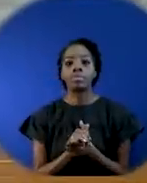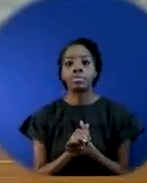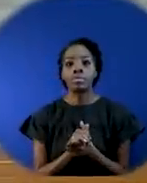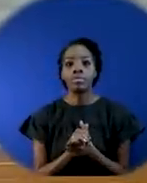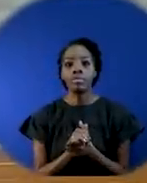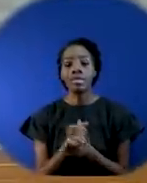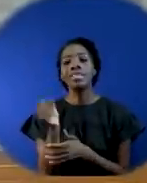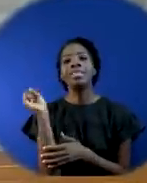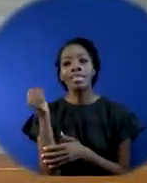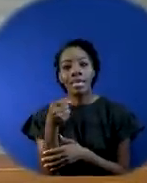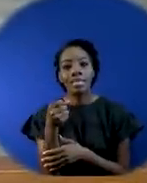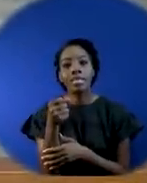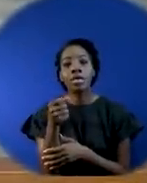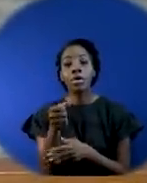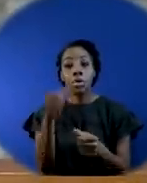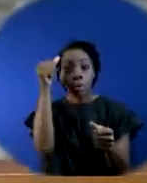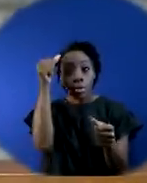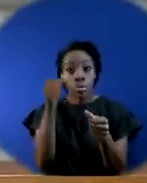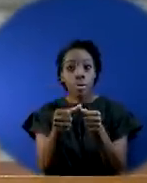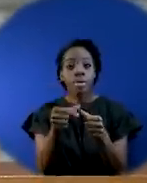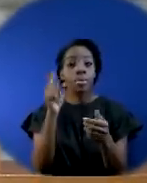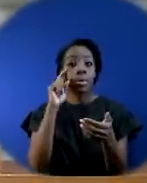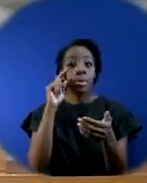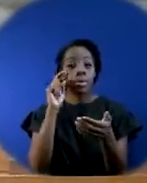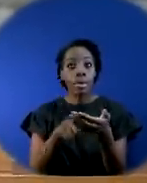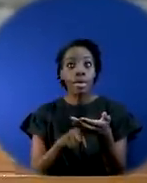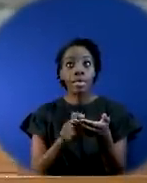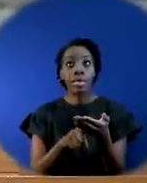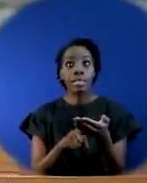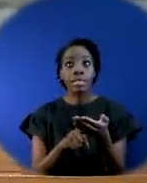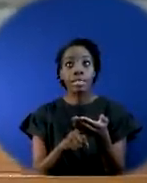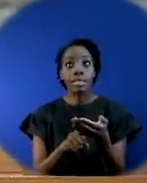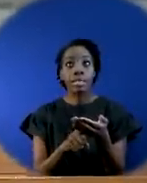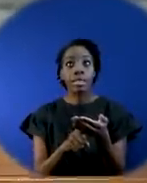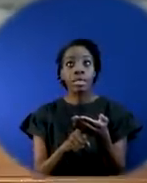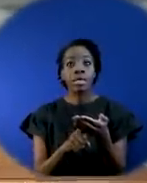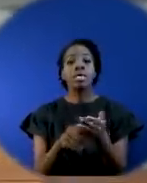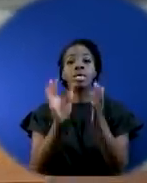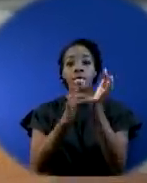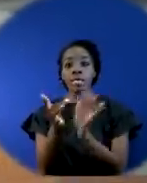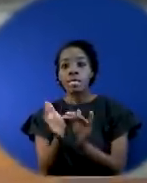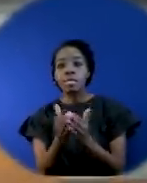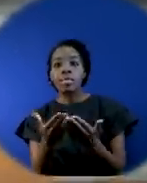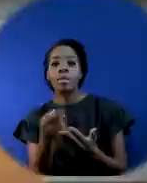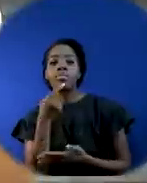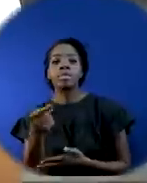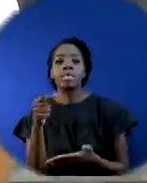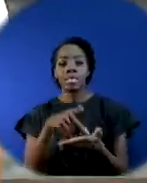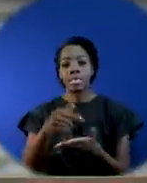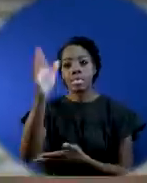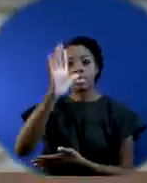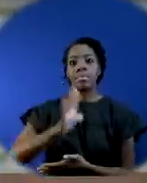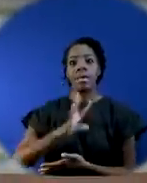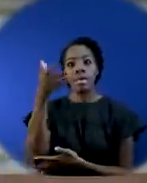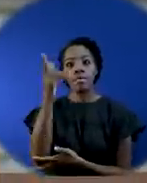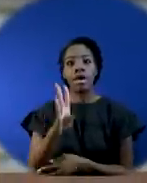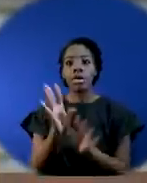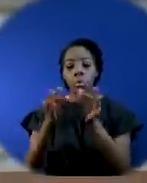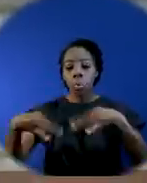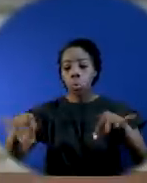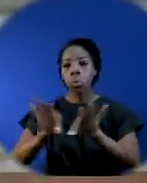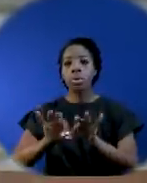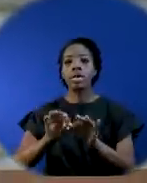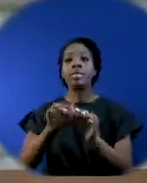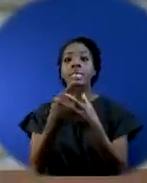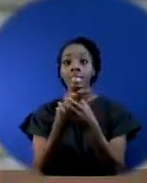have recognized him as we should have, the Bible says that this man of God is worthy of double honor. So will you help me celebrate our founding